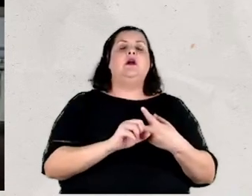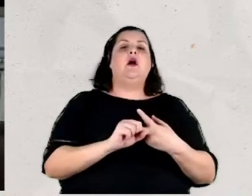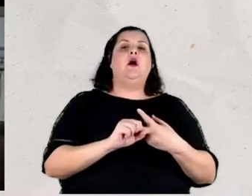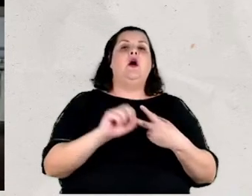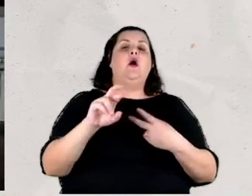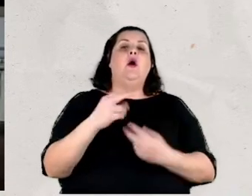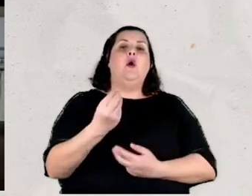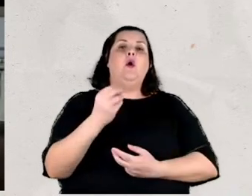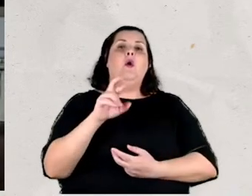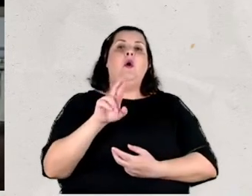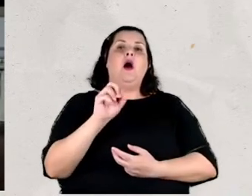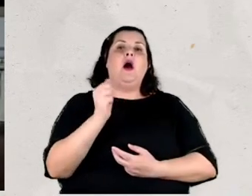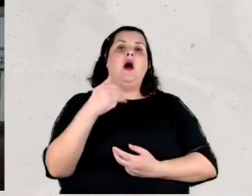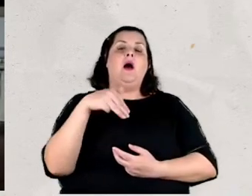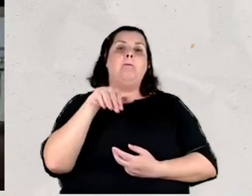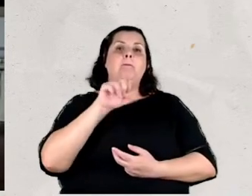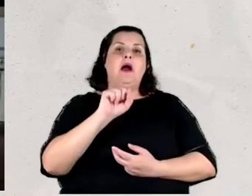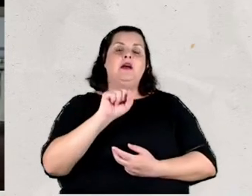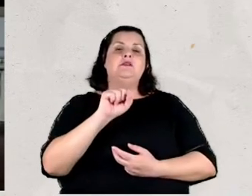Where is